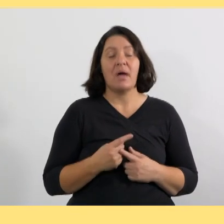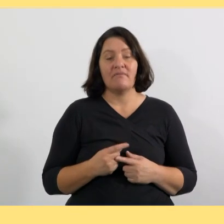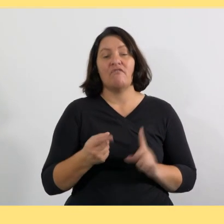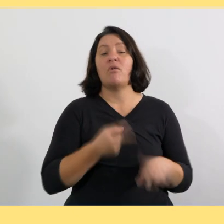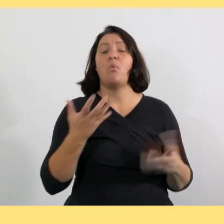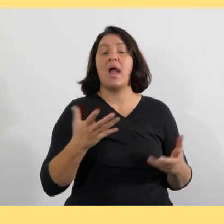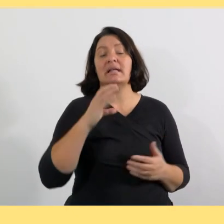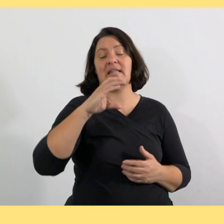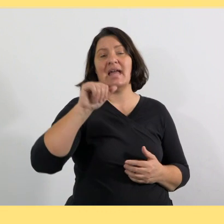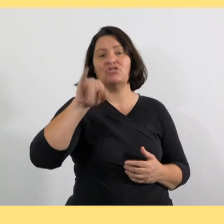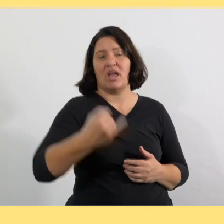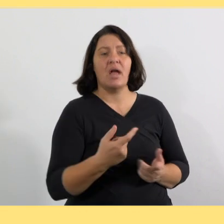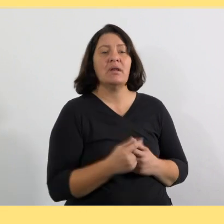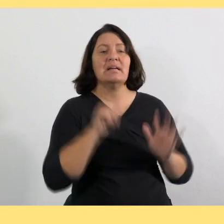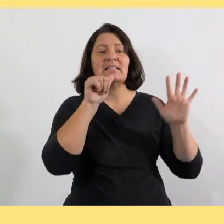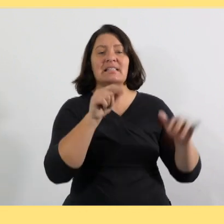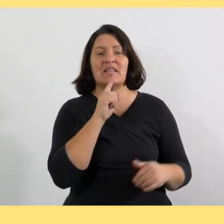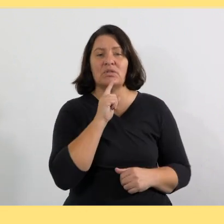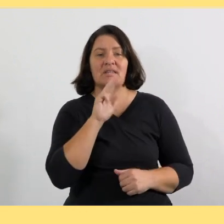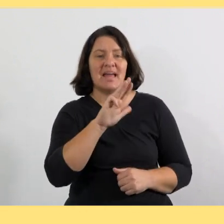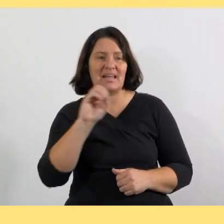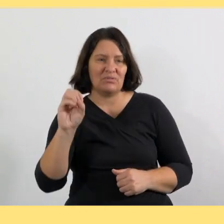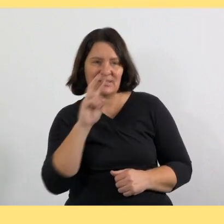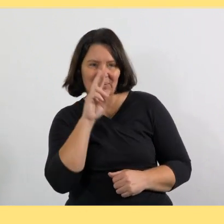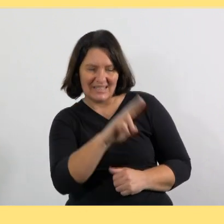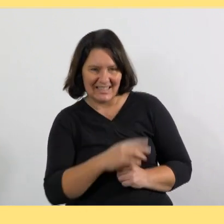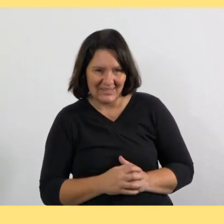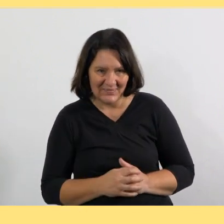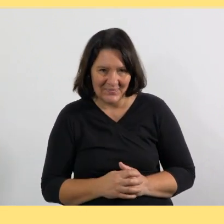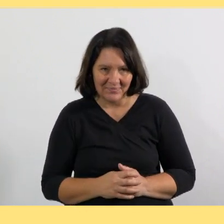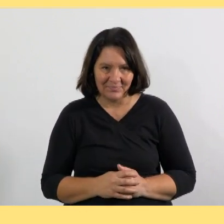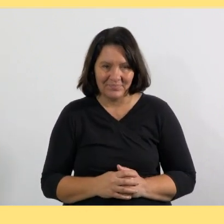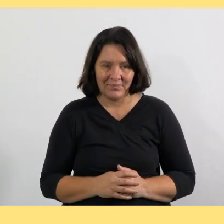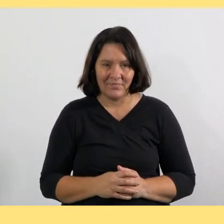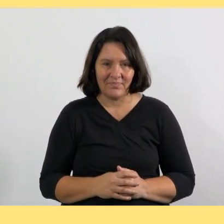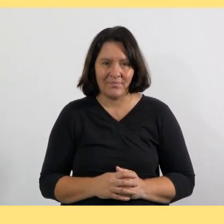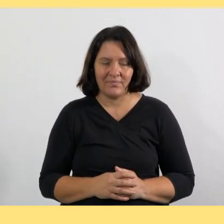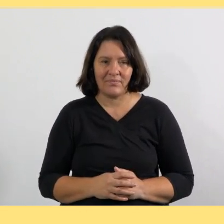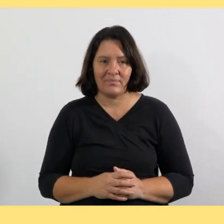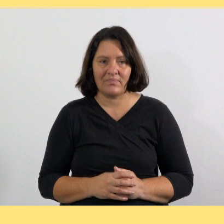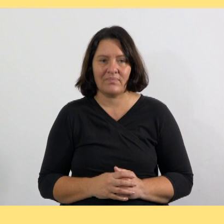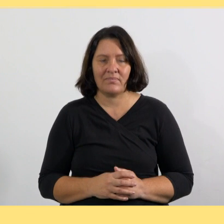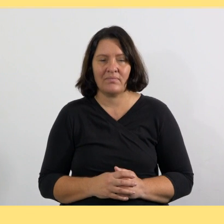from the CAJ and it's 6,900 as you see over there.